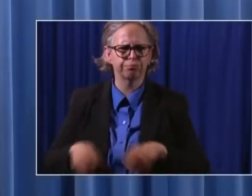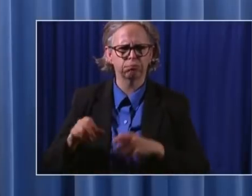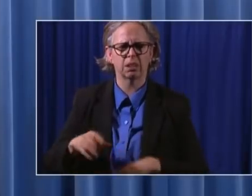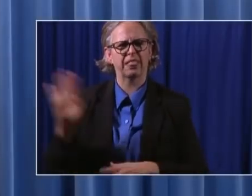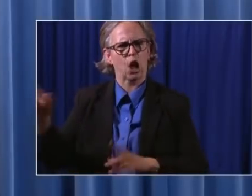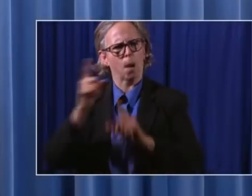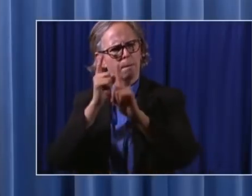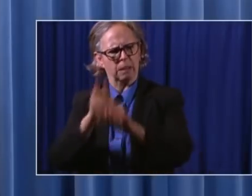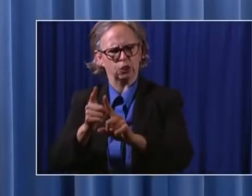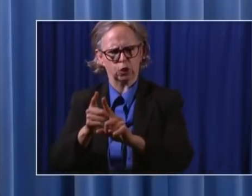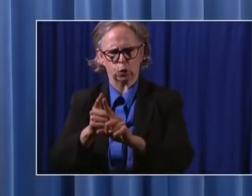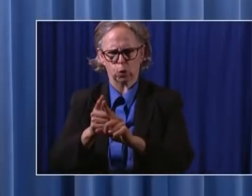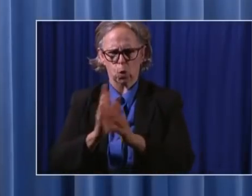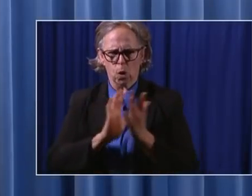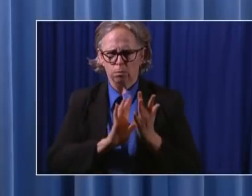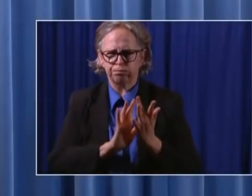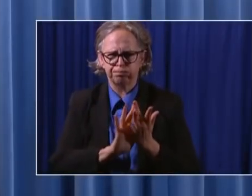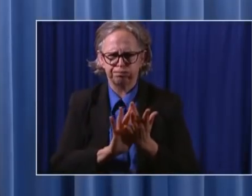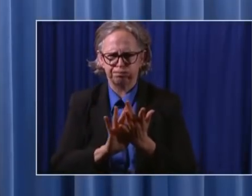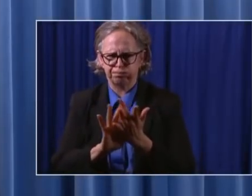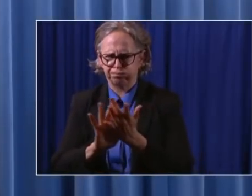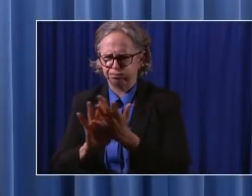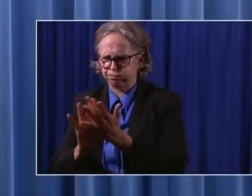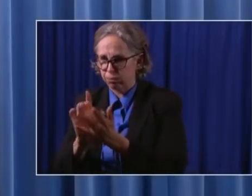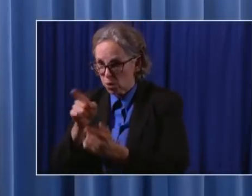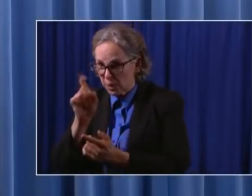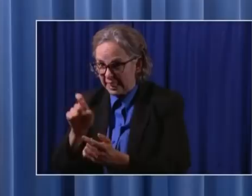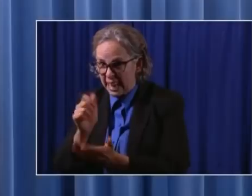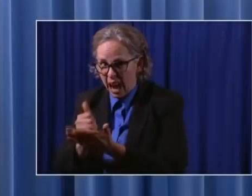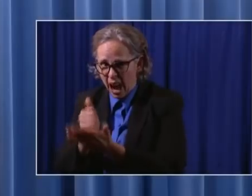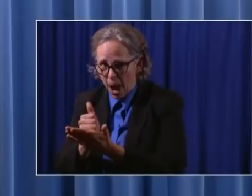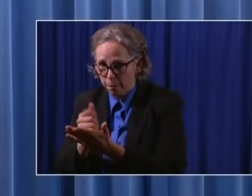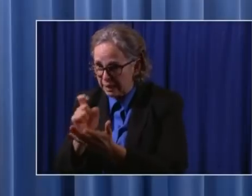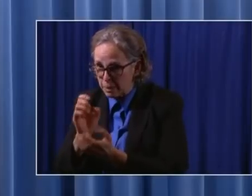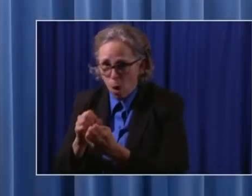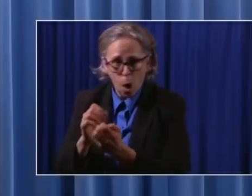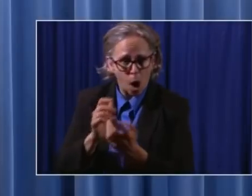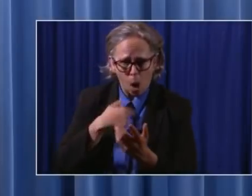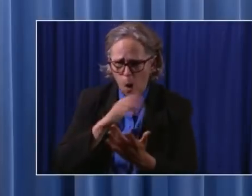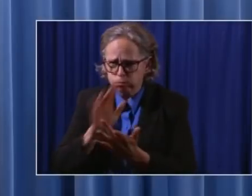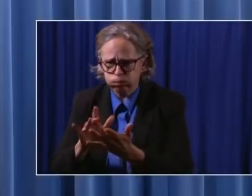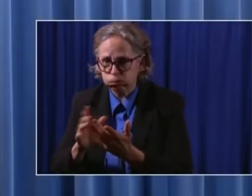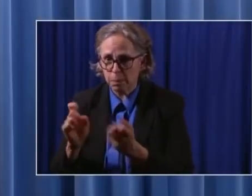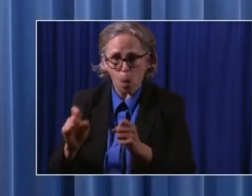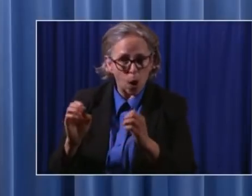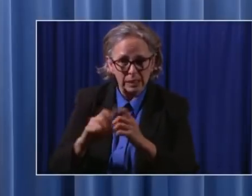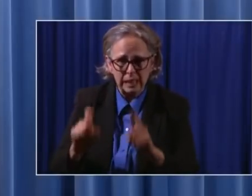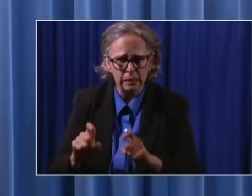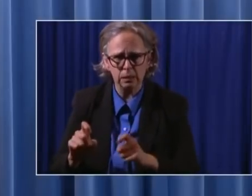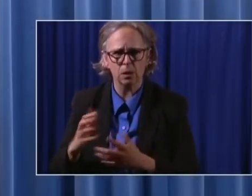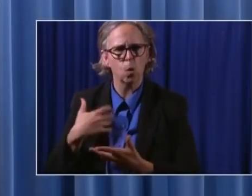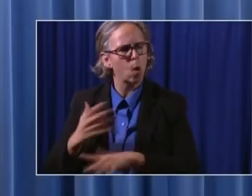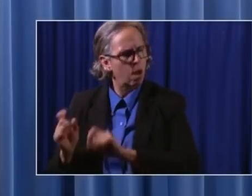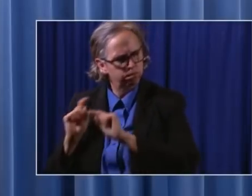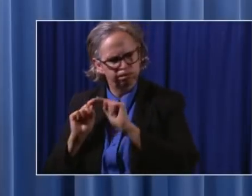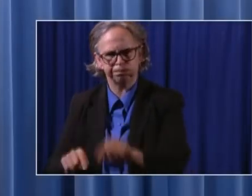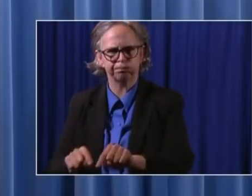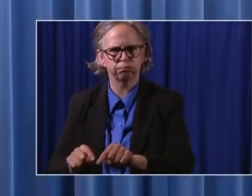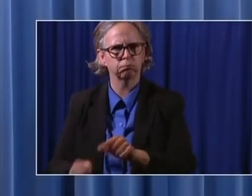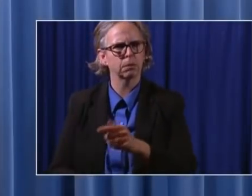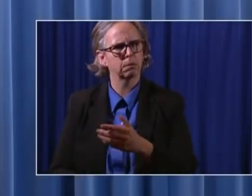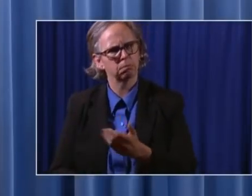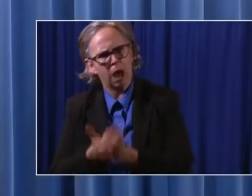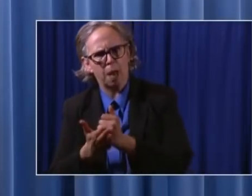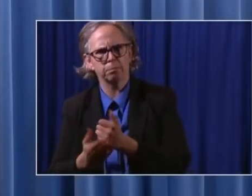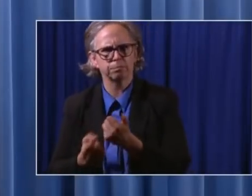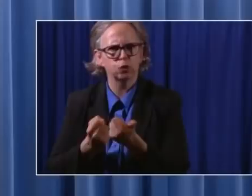places where the local officials believe there is not enough testing. There's not been enough opportunity for testing. And